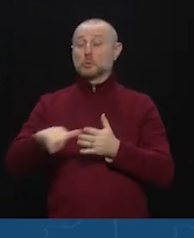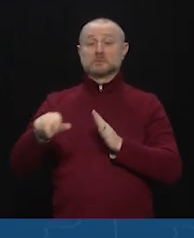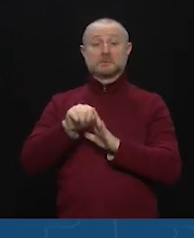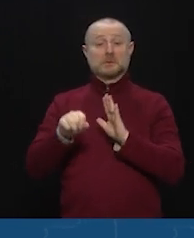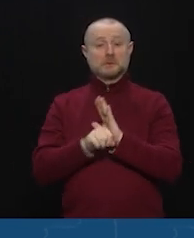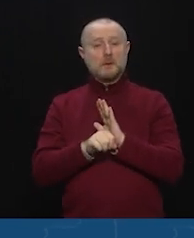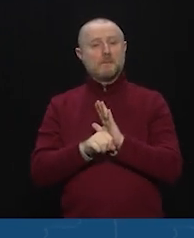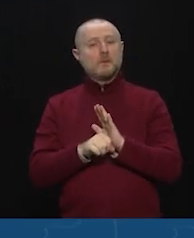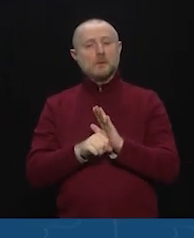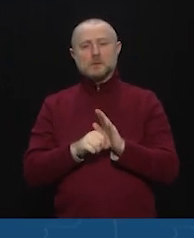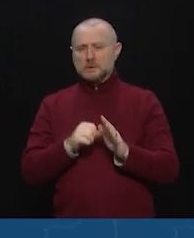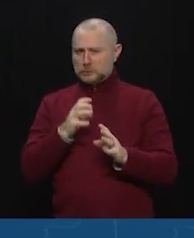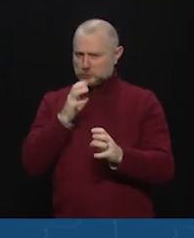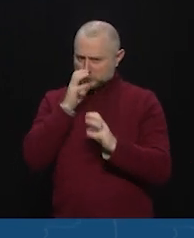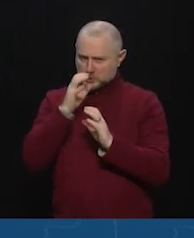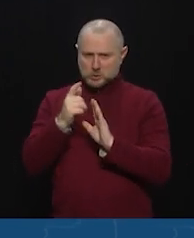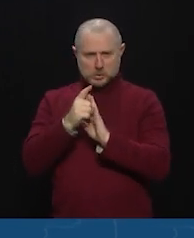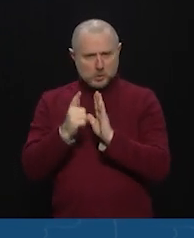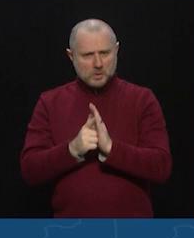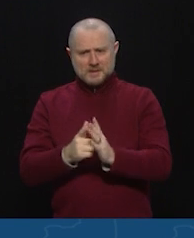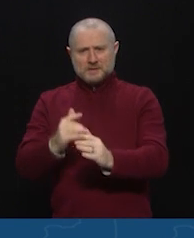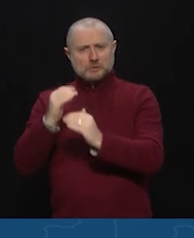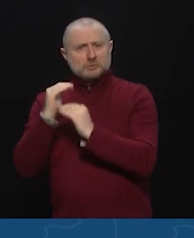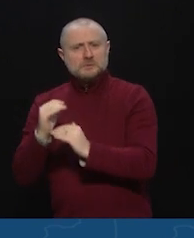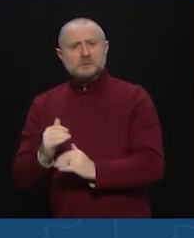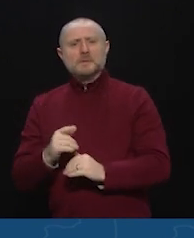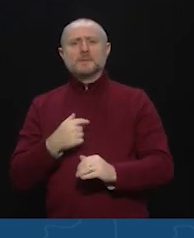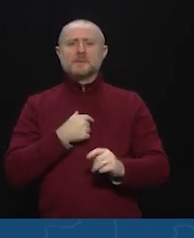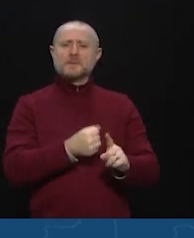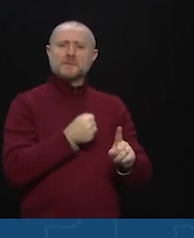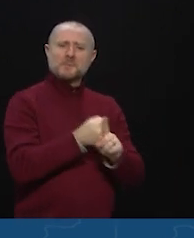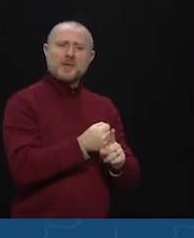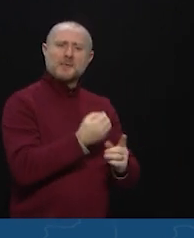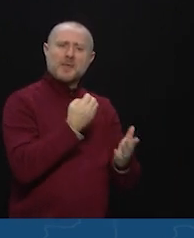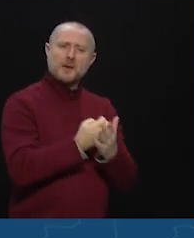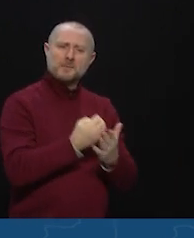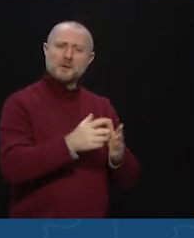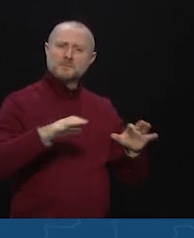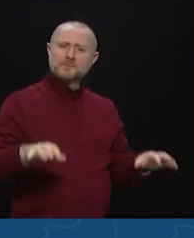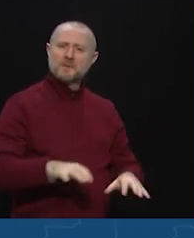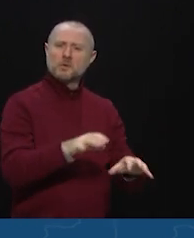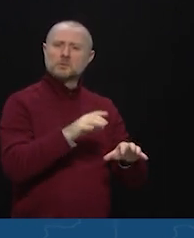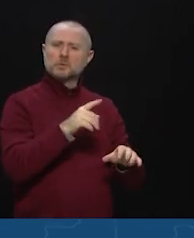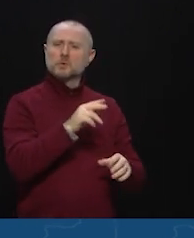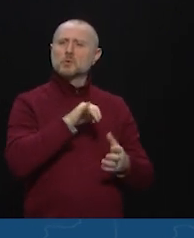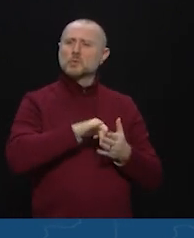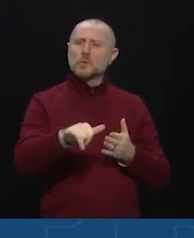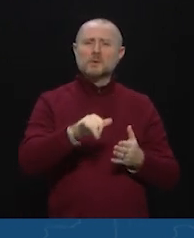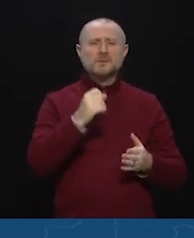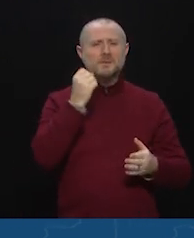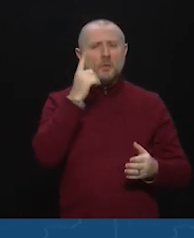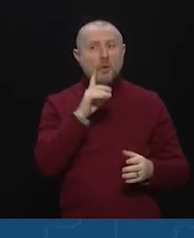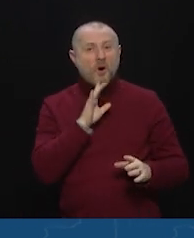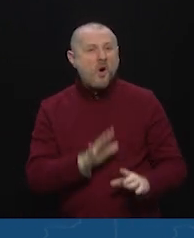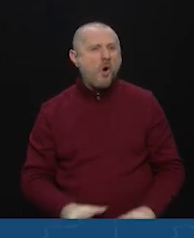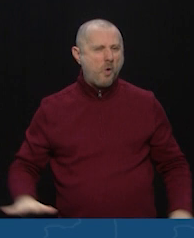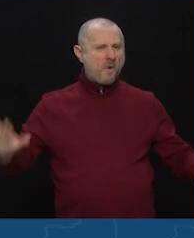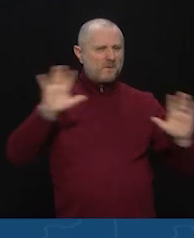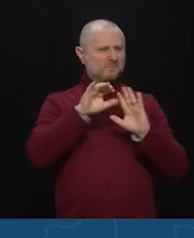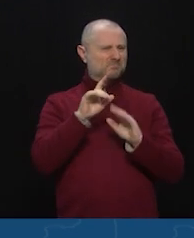country, and that obviously impacted economic activity, not just in New York, but all across the